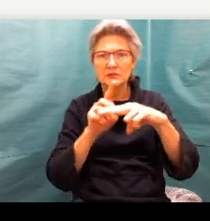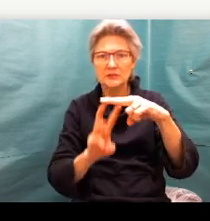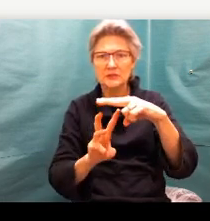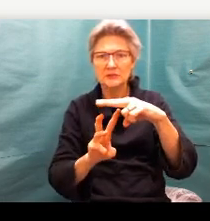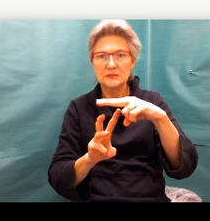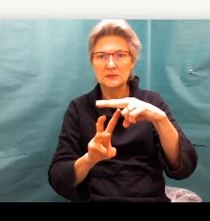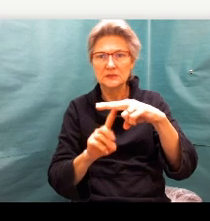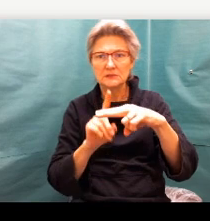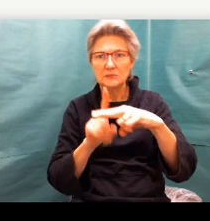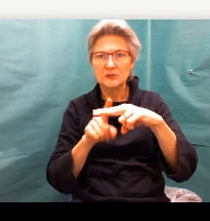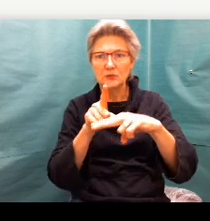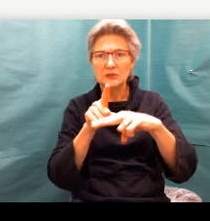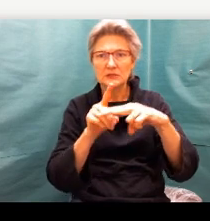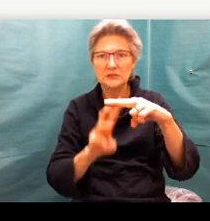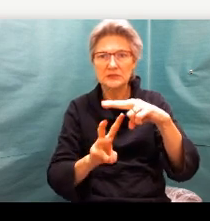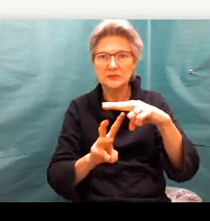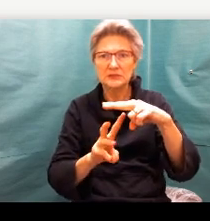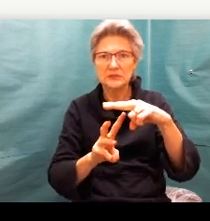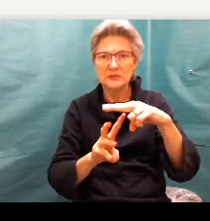1/6 plus